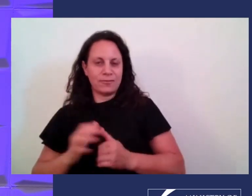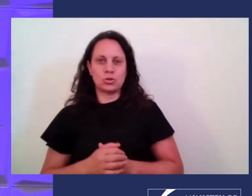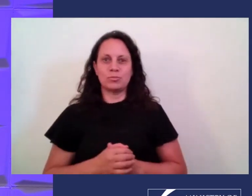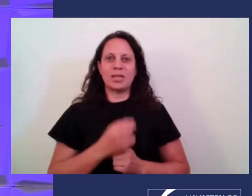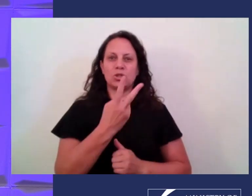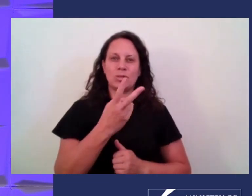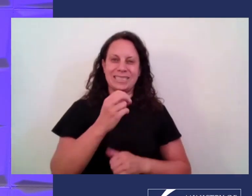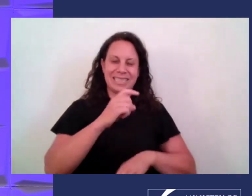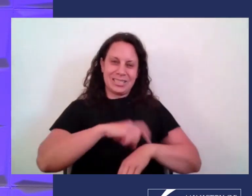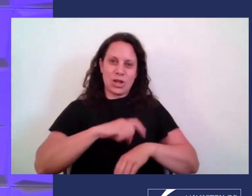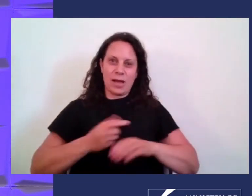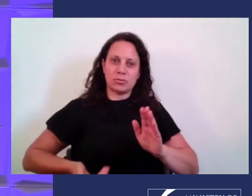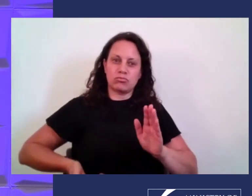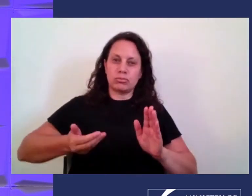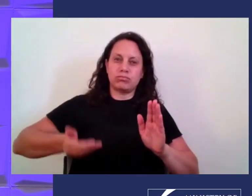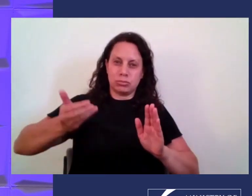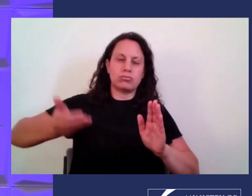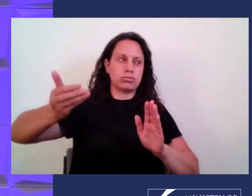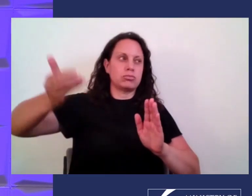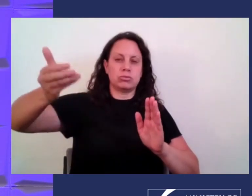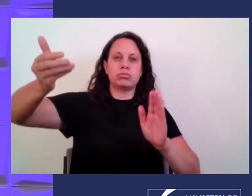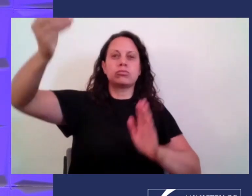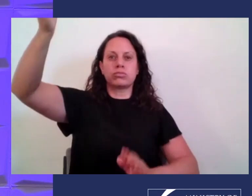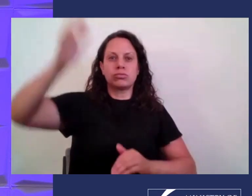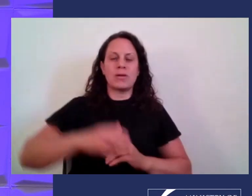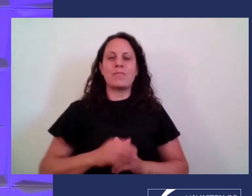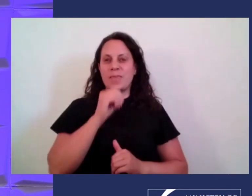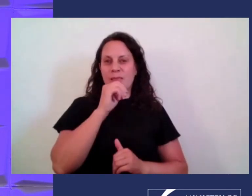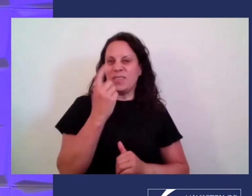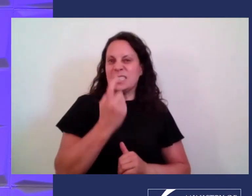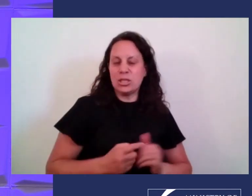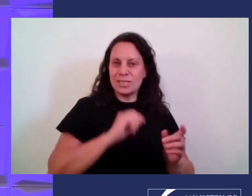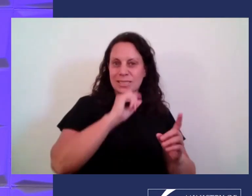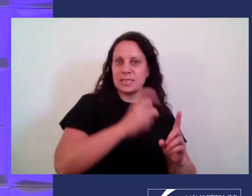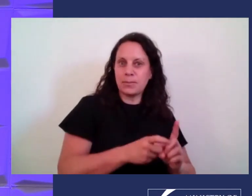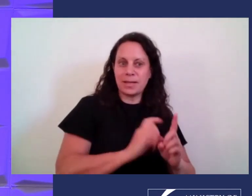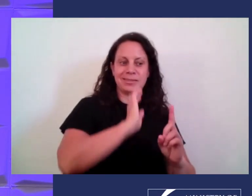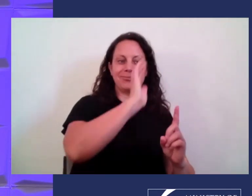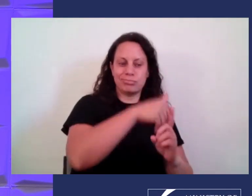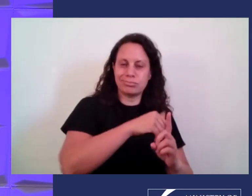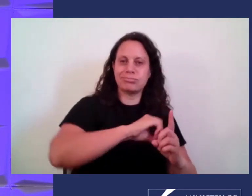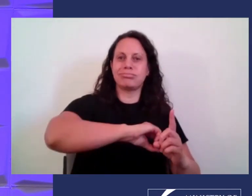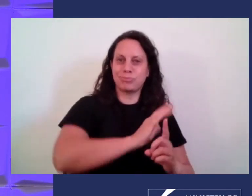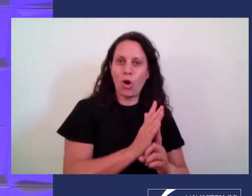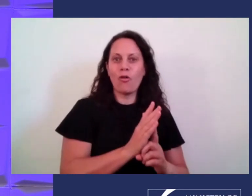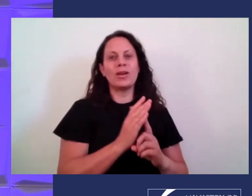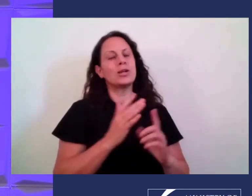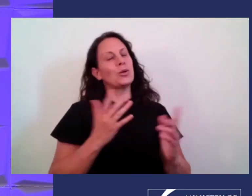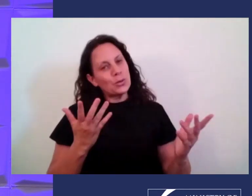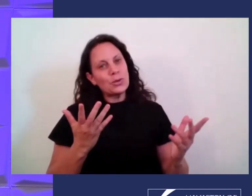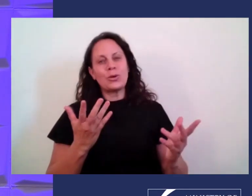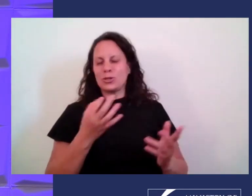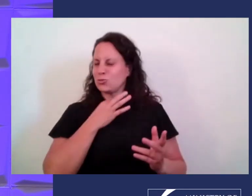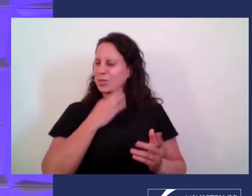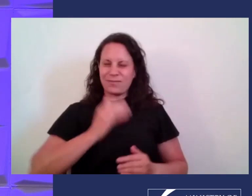higher risk if your child had a serious disability that they would need to be in hospital and admitted. And so what I'd say is this is, again, a